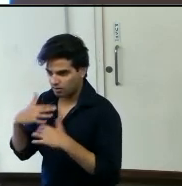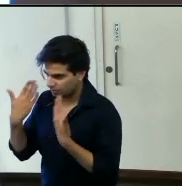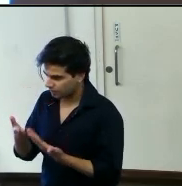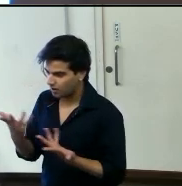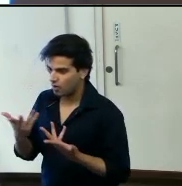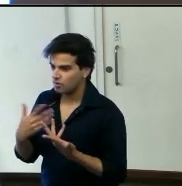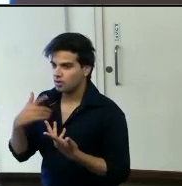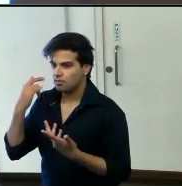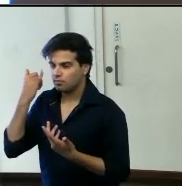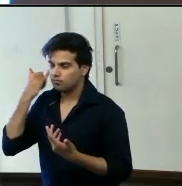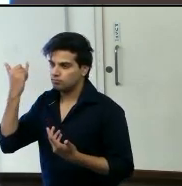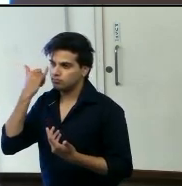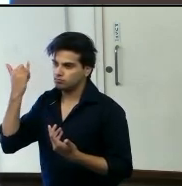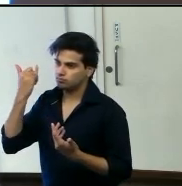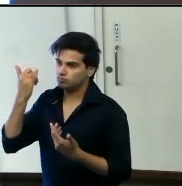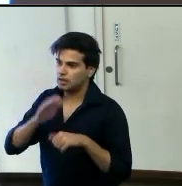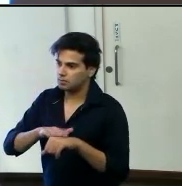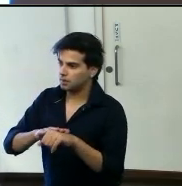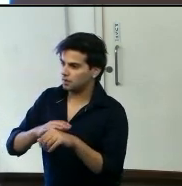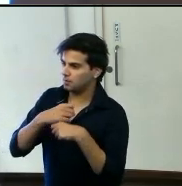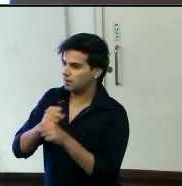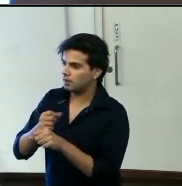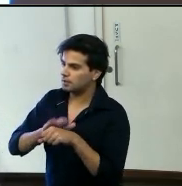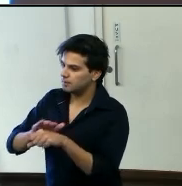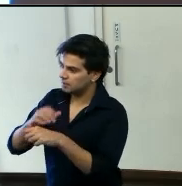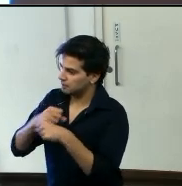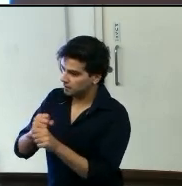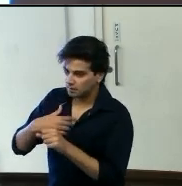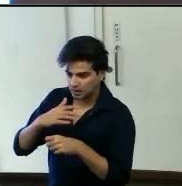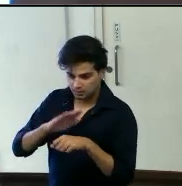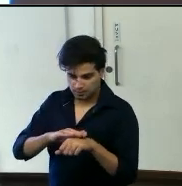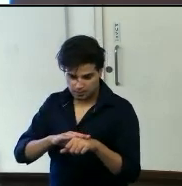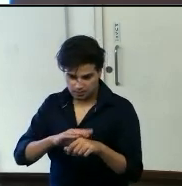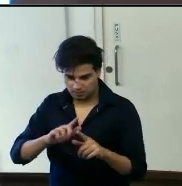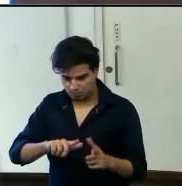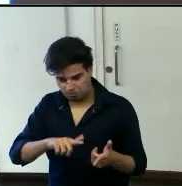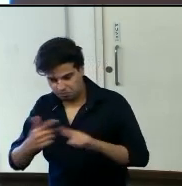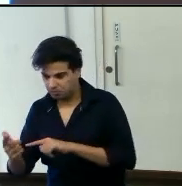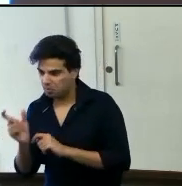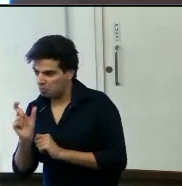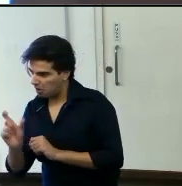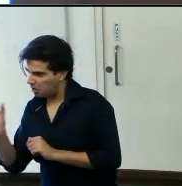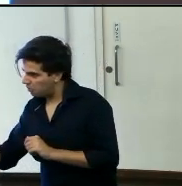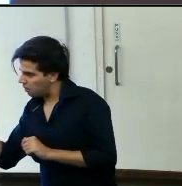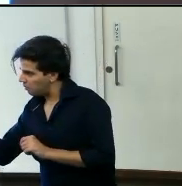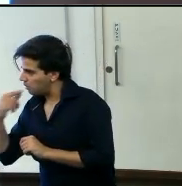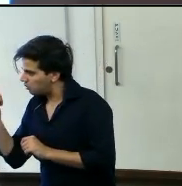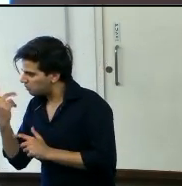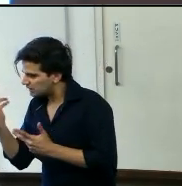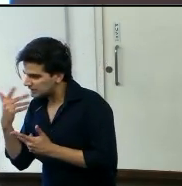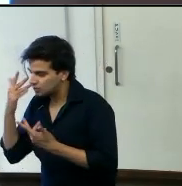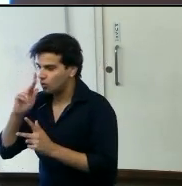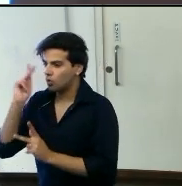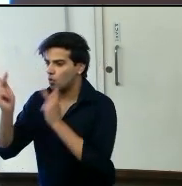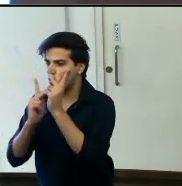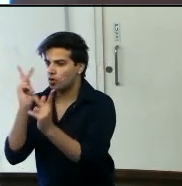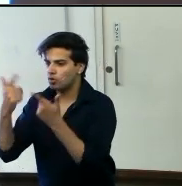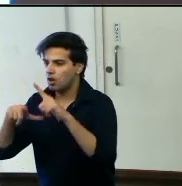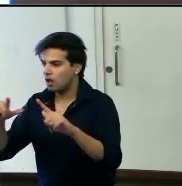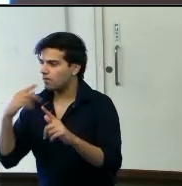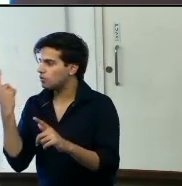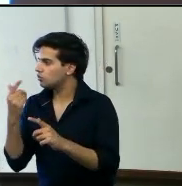try to create an experience which cannot be easily translated in words. That's why we are struggling with words, trying to identify or explain